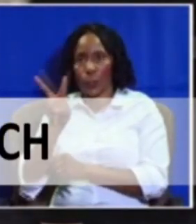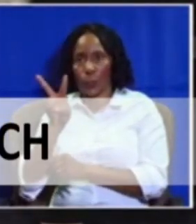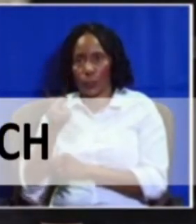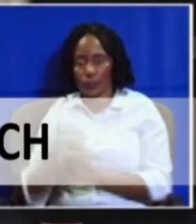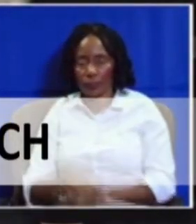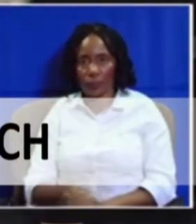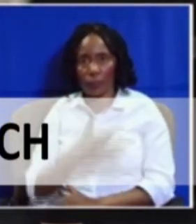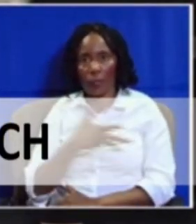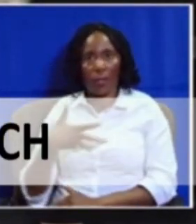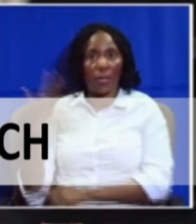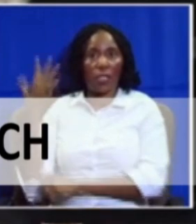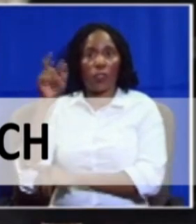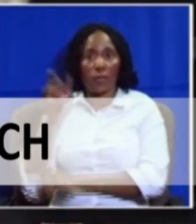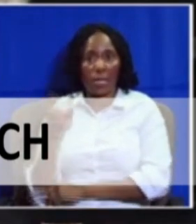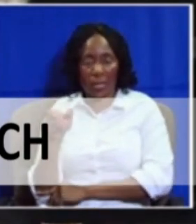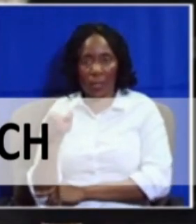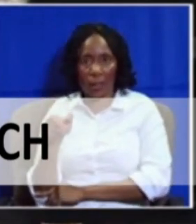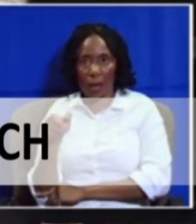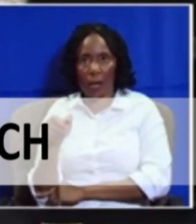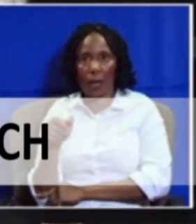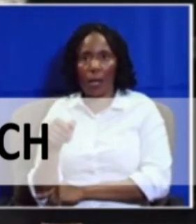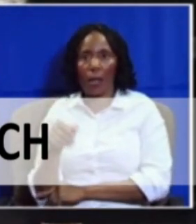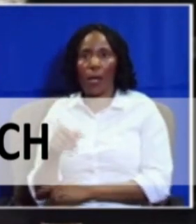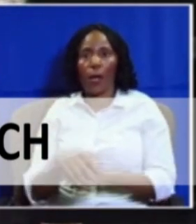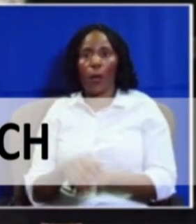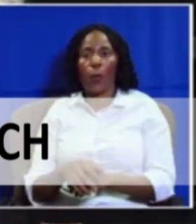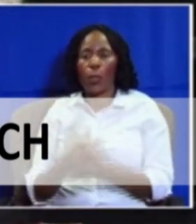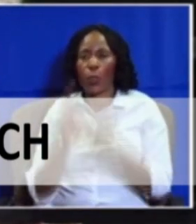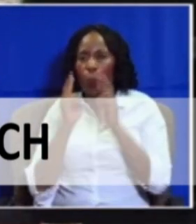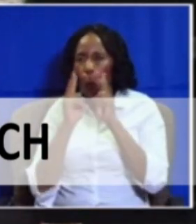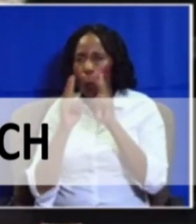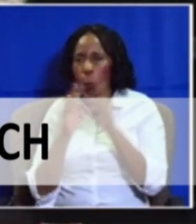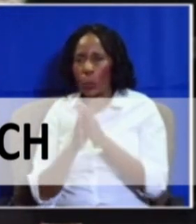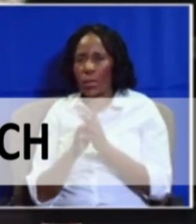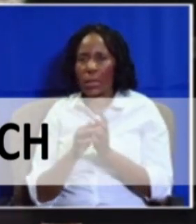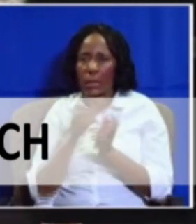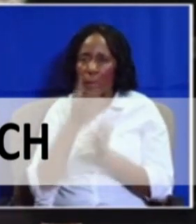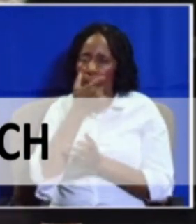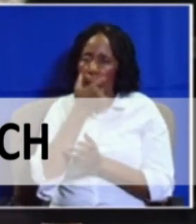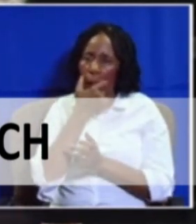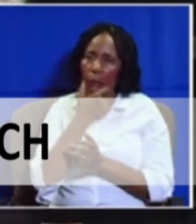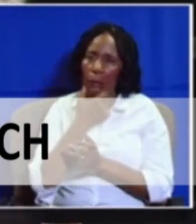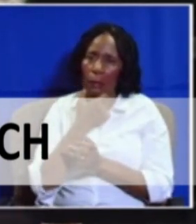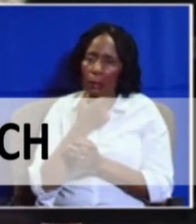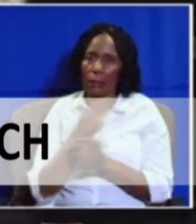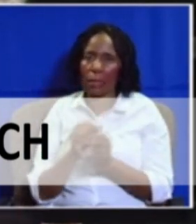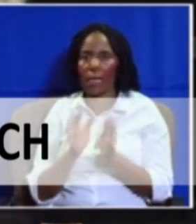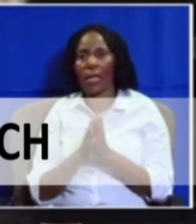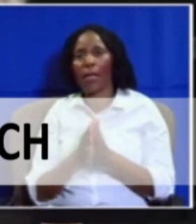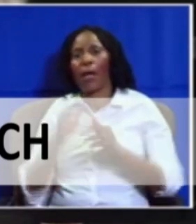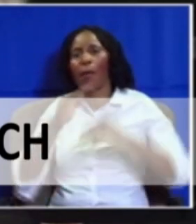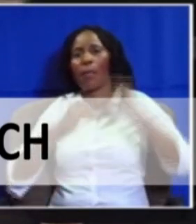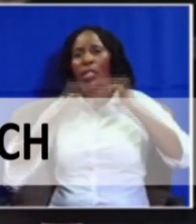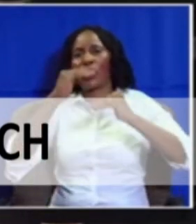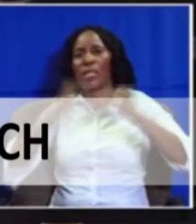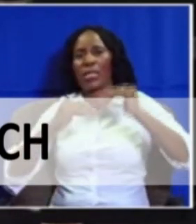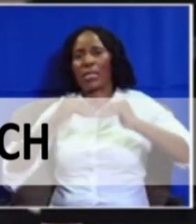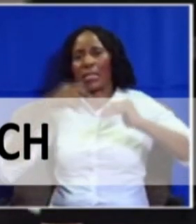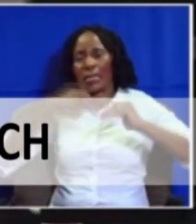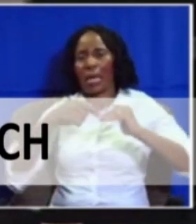we watch in outrage and sadness as flames devour the buildings in which our Constitution was